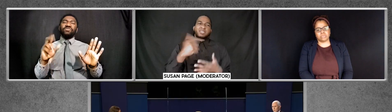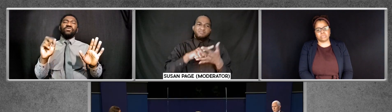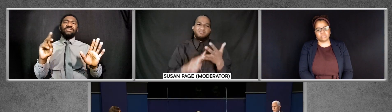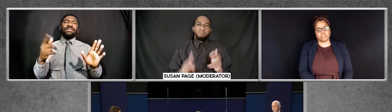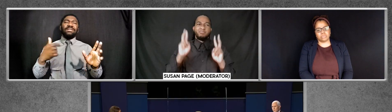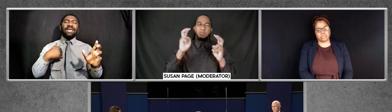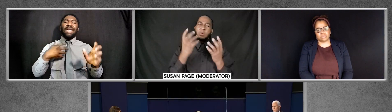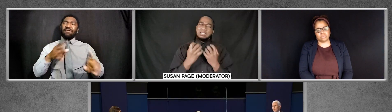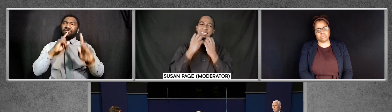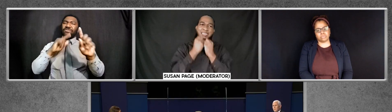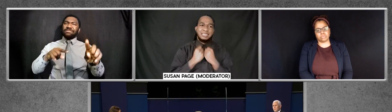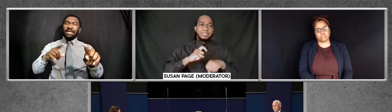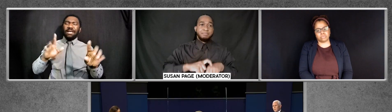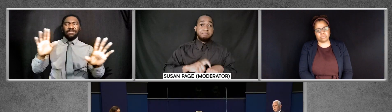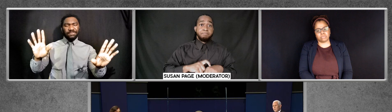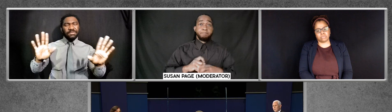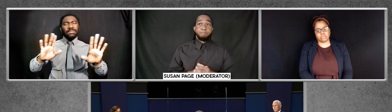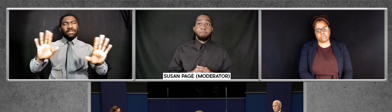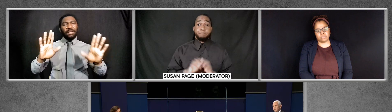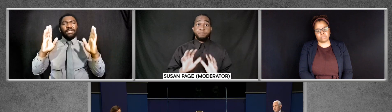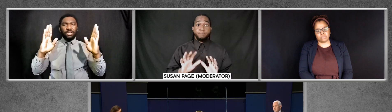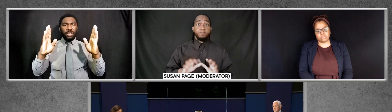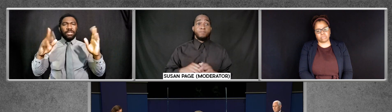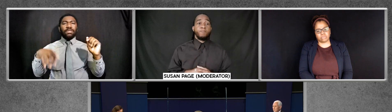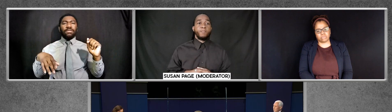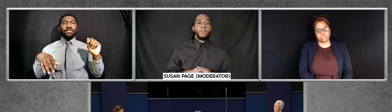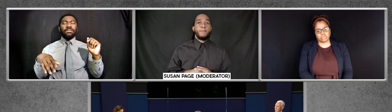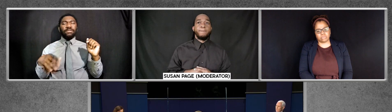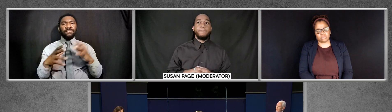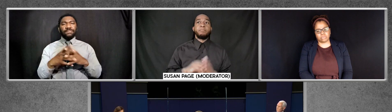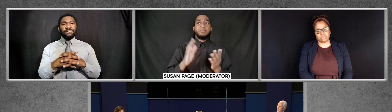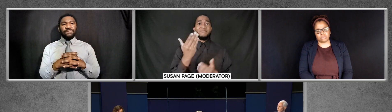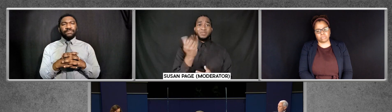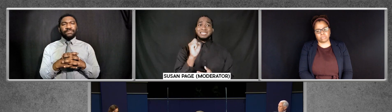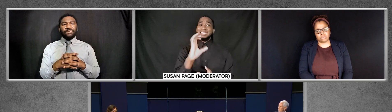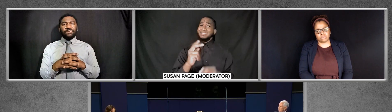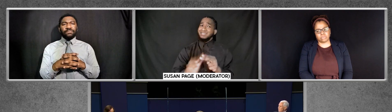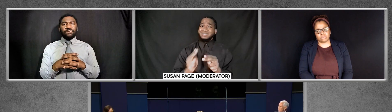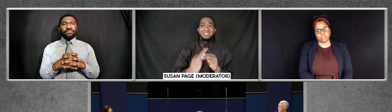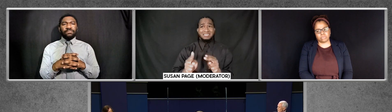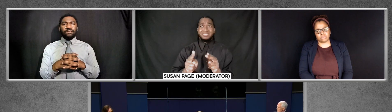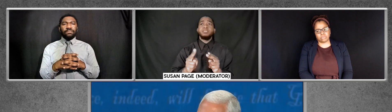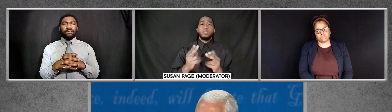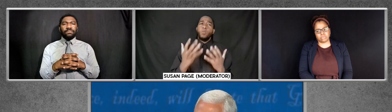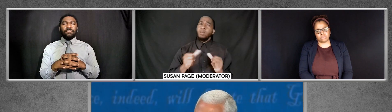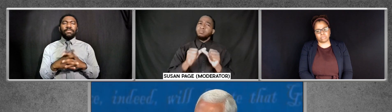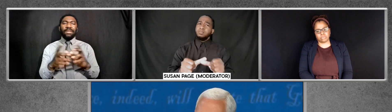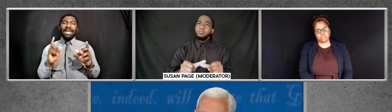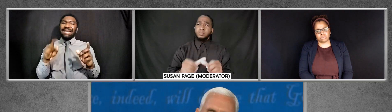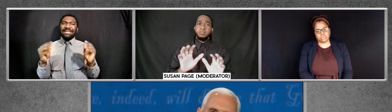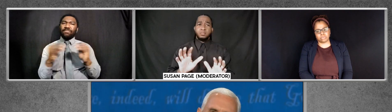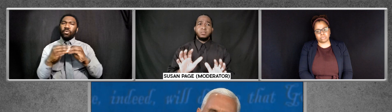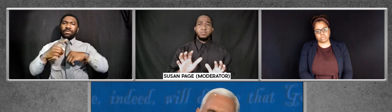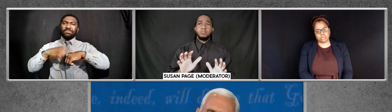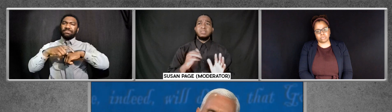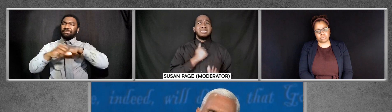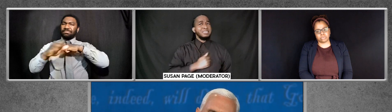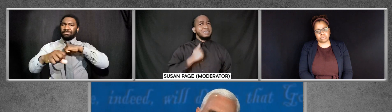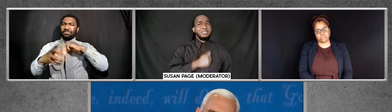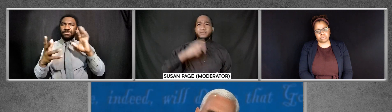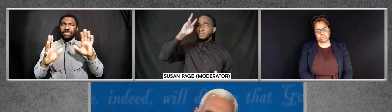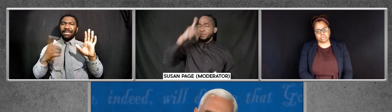talk to respond to that. Look, she has 15 seconds because well, I got to have trying more to than keep, that. Look, well, I'm sorry, but Vice President Pence, you've had more